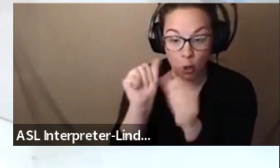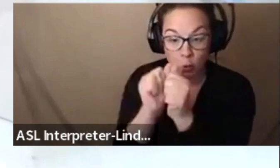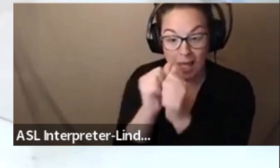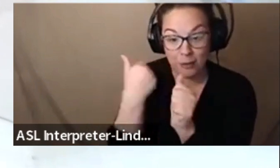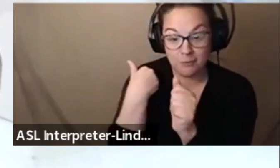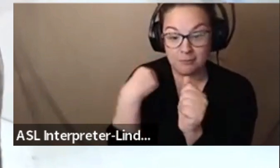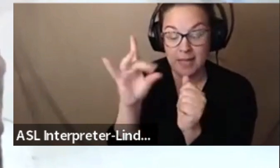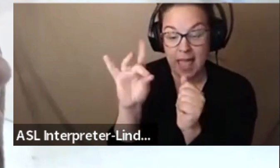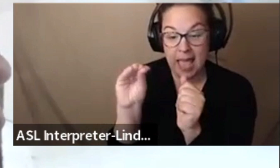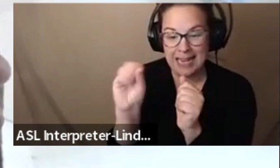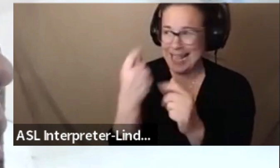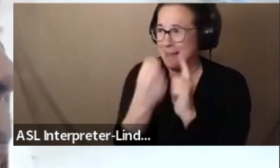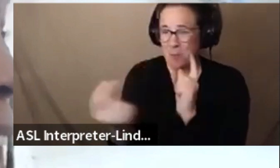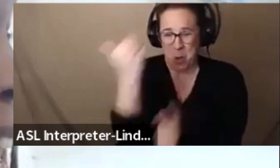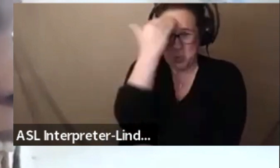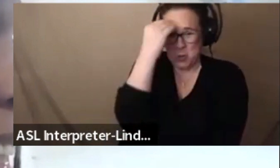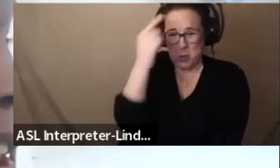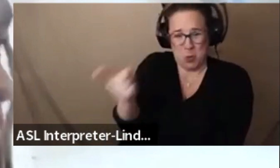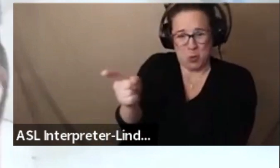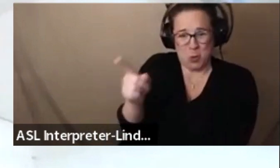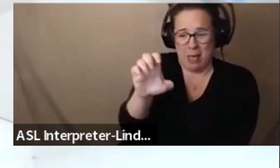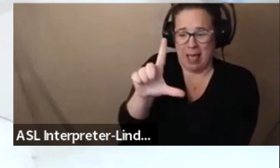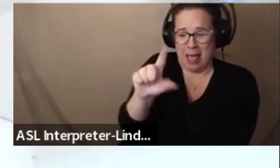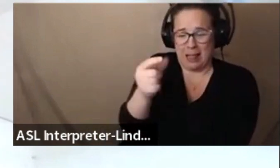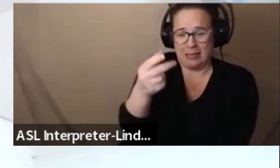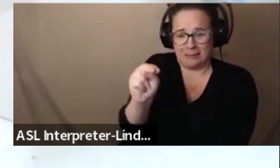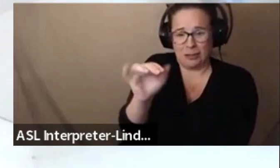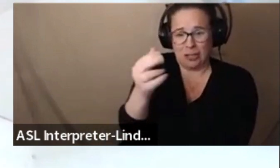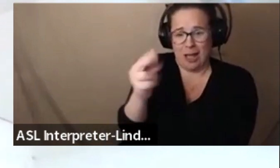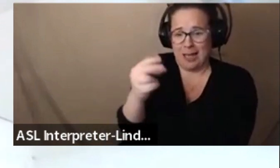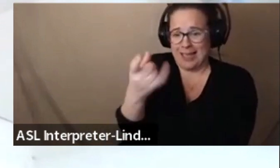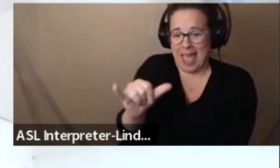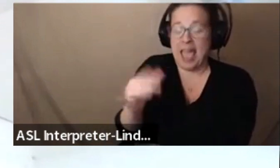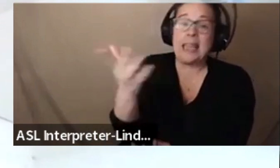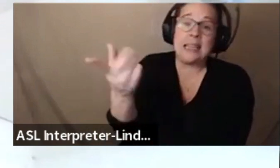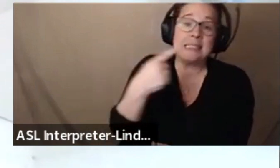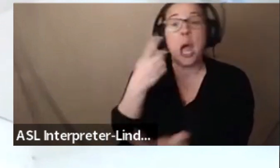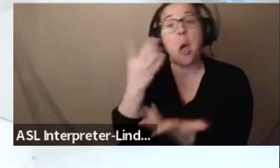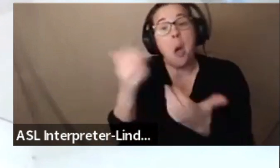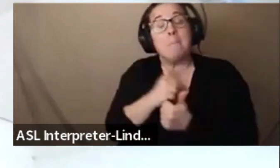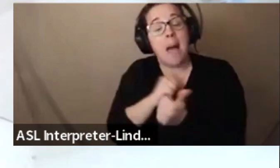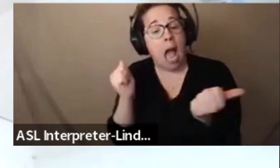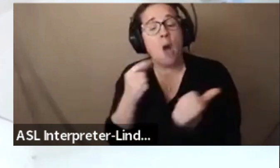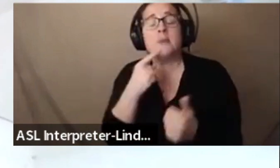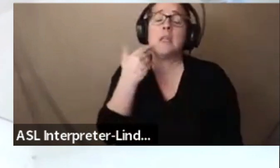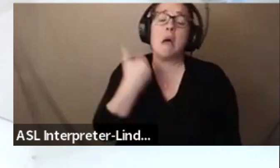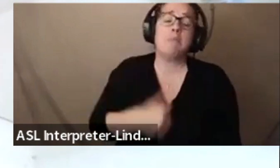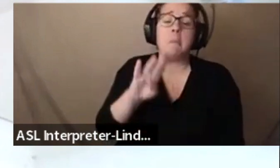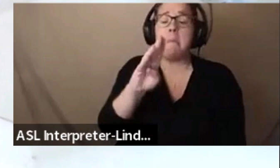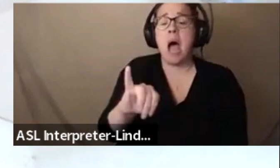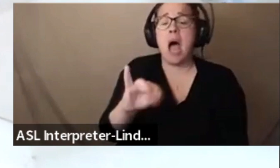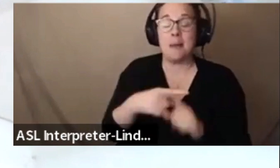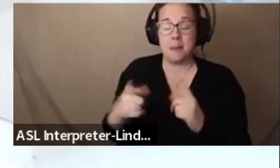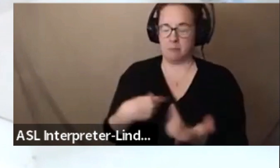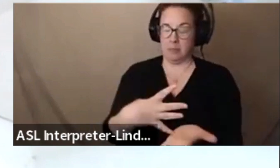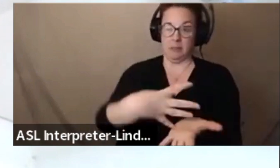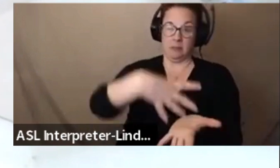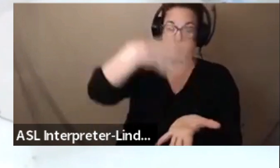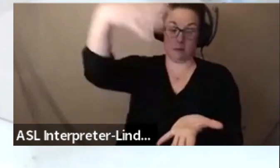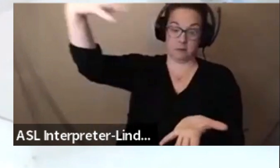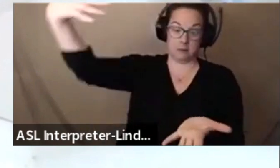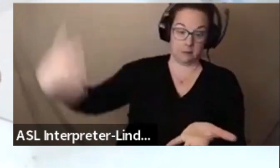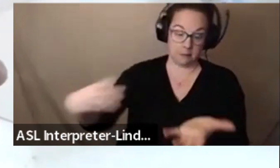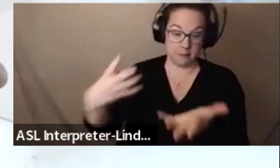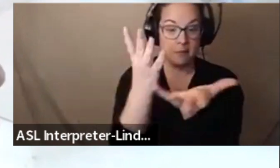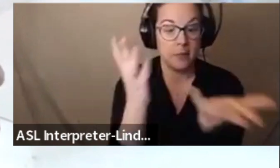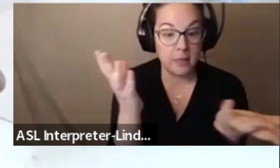sound engineer, back in the 80s, when everyone more or less knew he was gay and he was more or less out as bisexual? Why did he feel somebody who